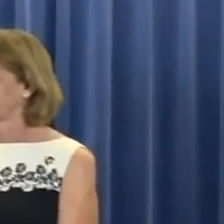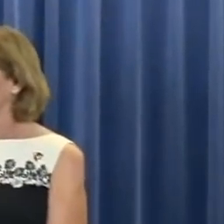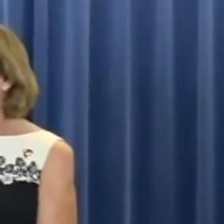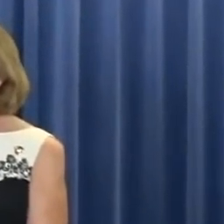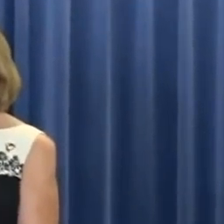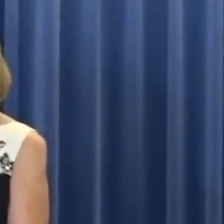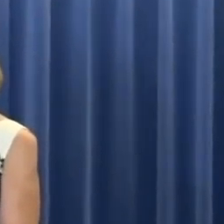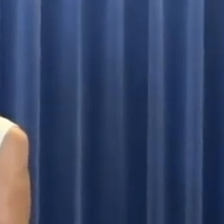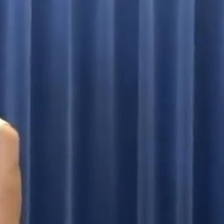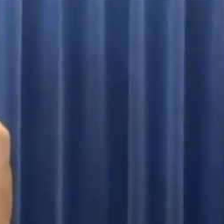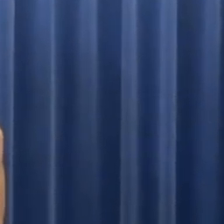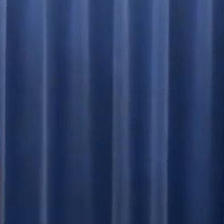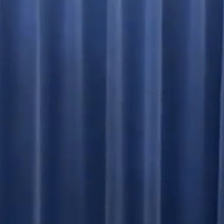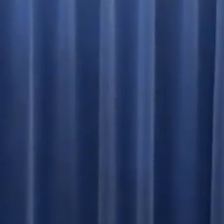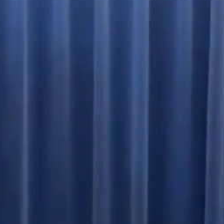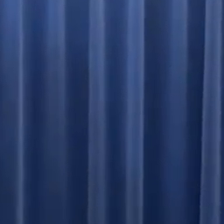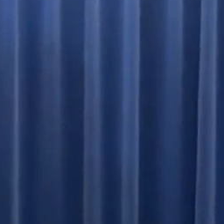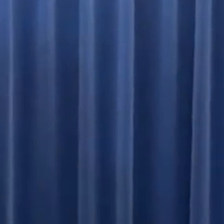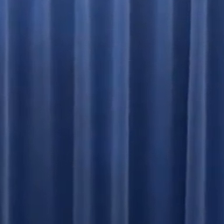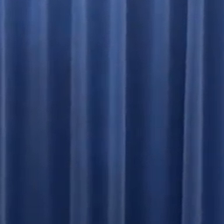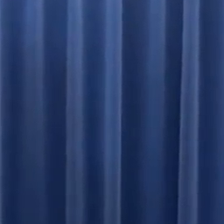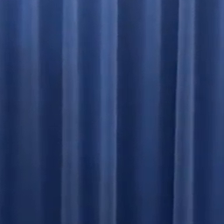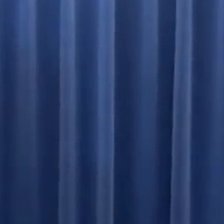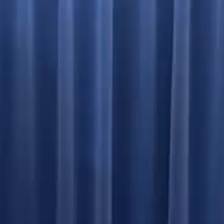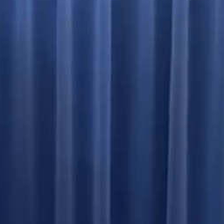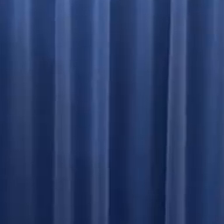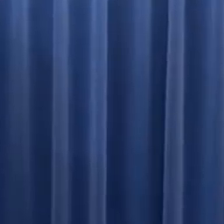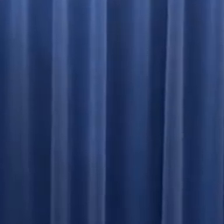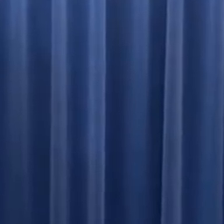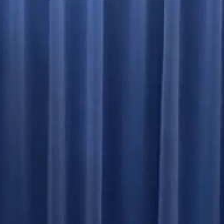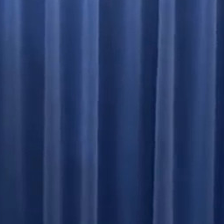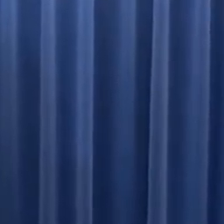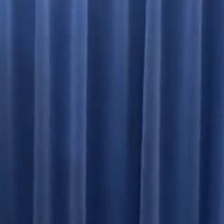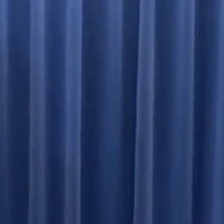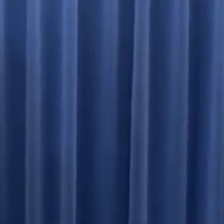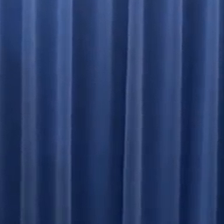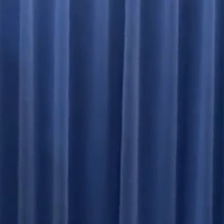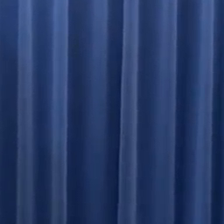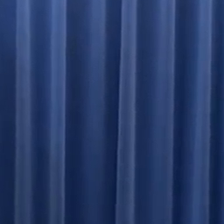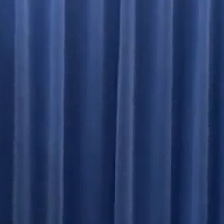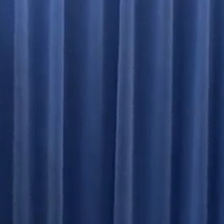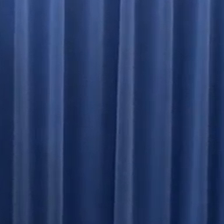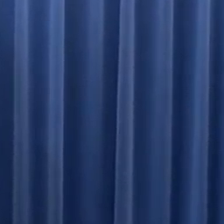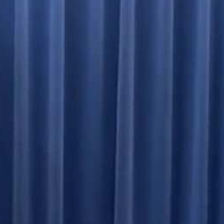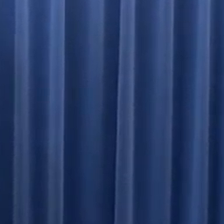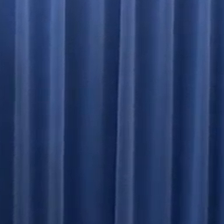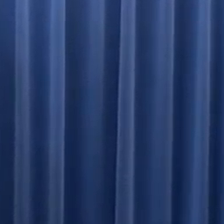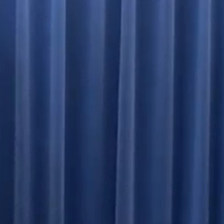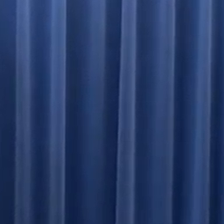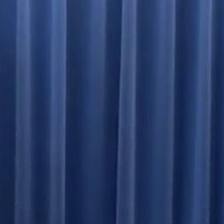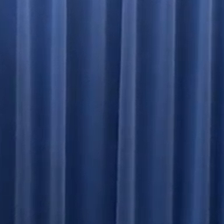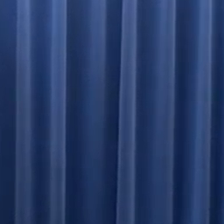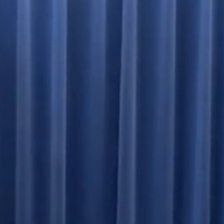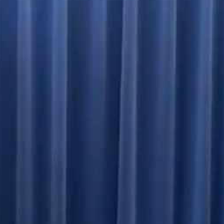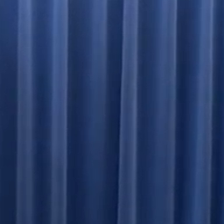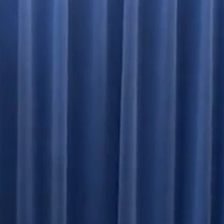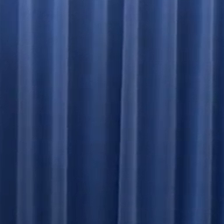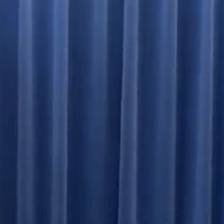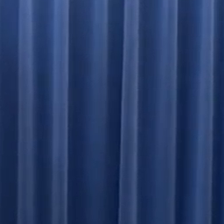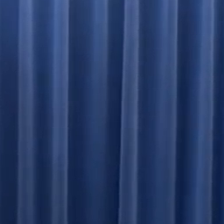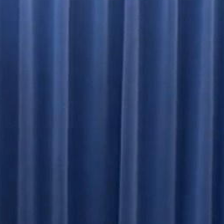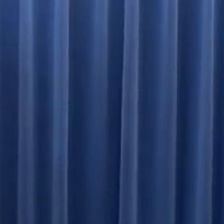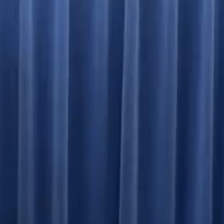Very nice. Fran and I would also like to extend our heartfelt condolences